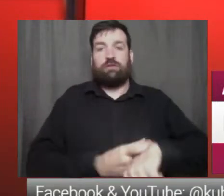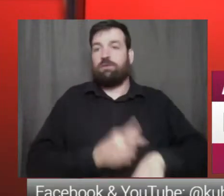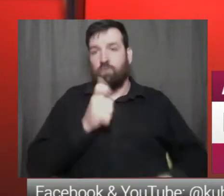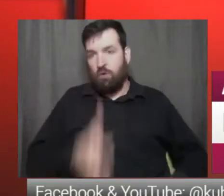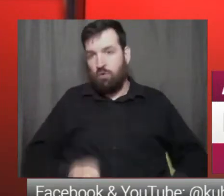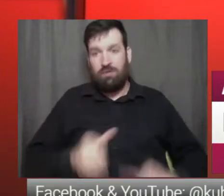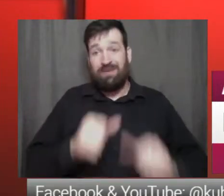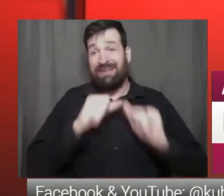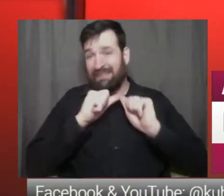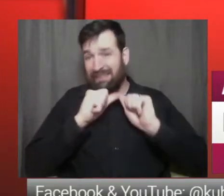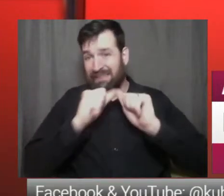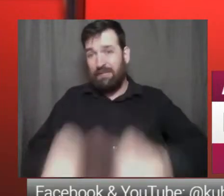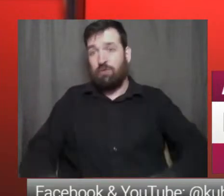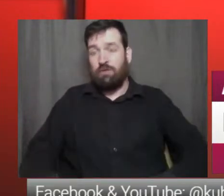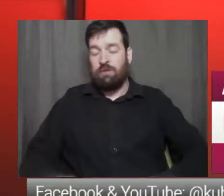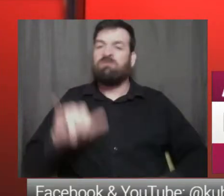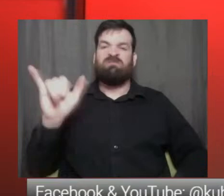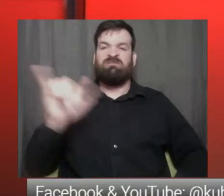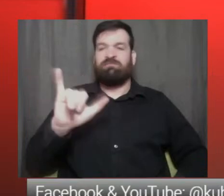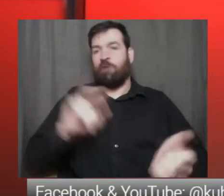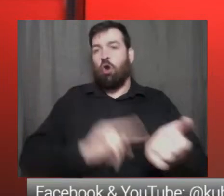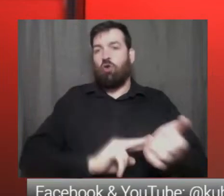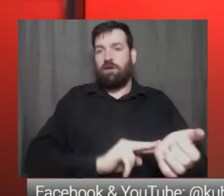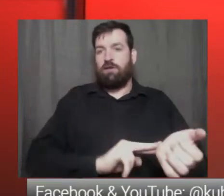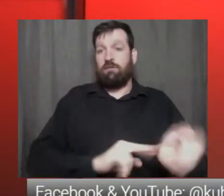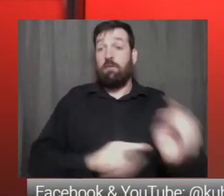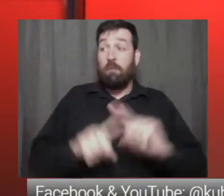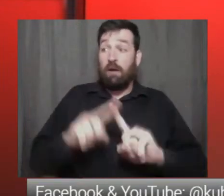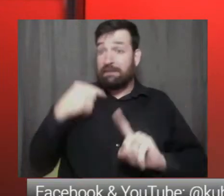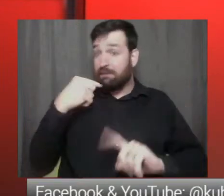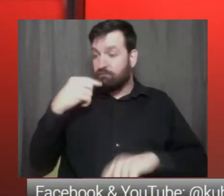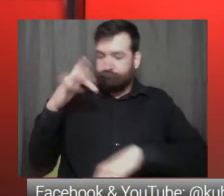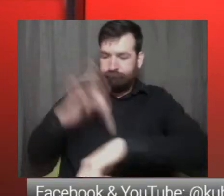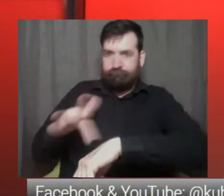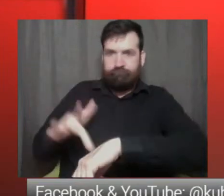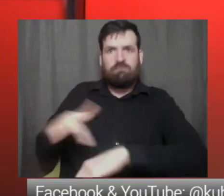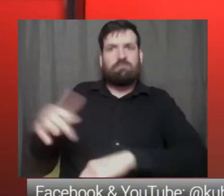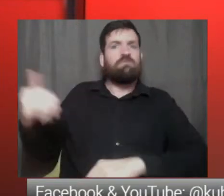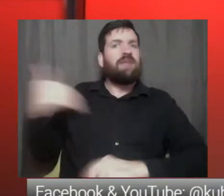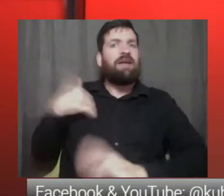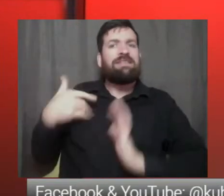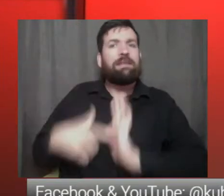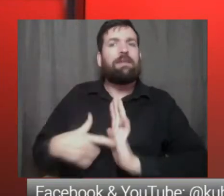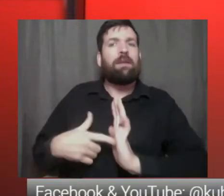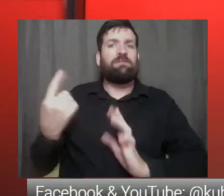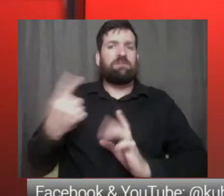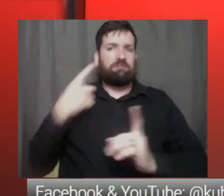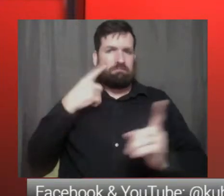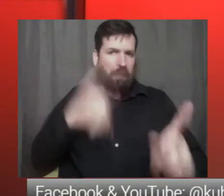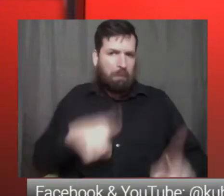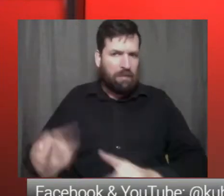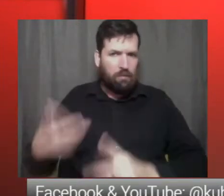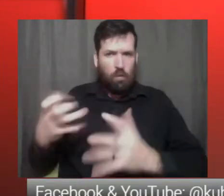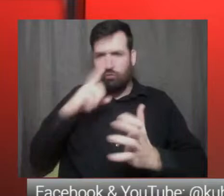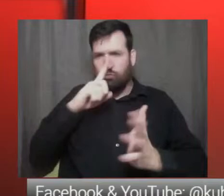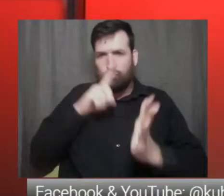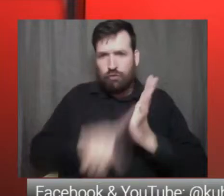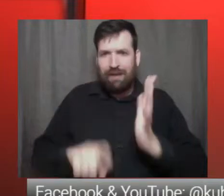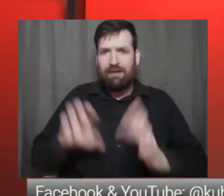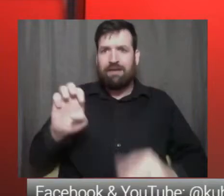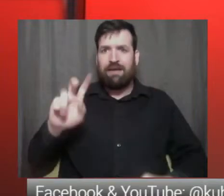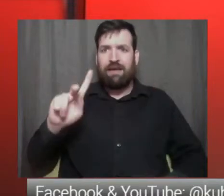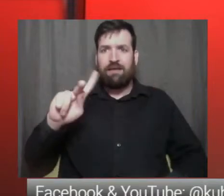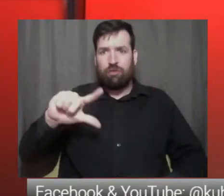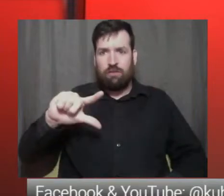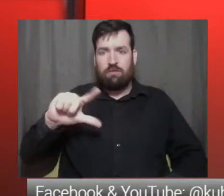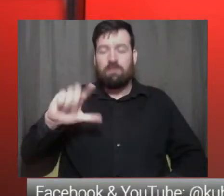continuously like they are the heart rate. But when you tell it, I'm having symptoms or something's going on and I want to check an EKG, you can bring a second finger to the